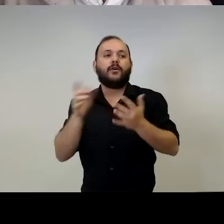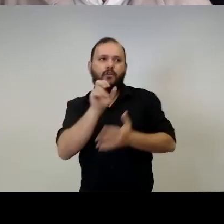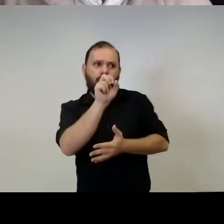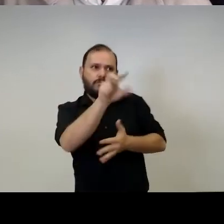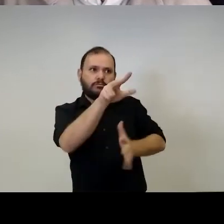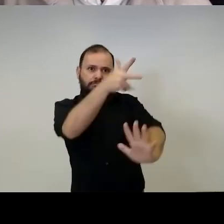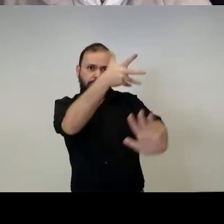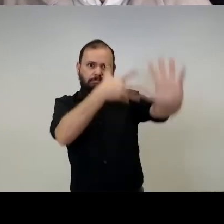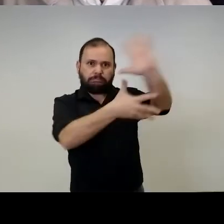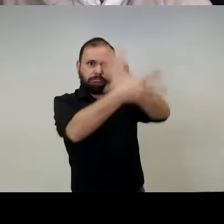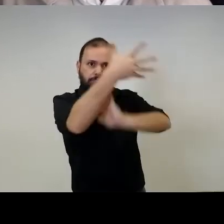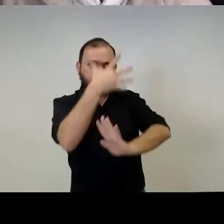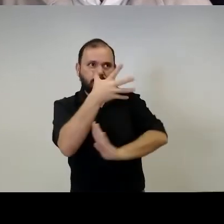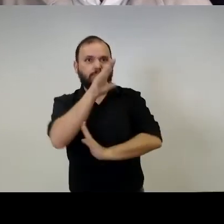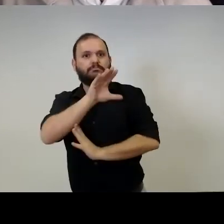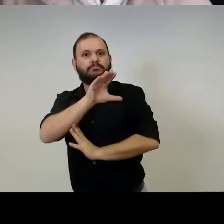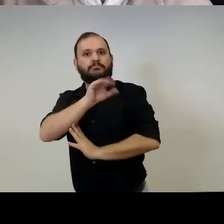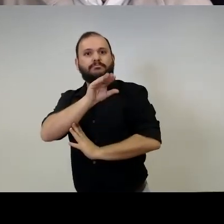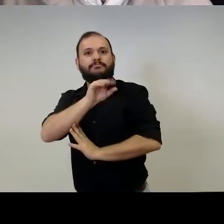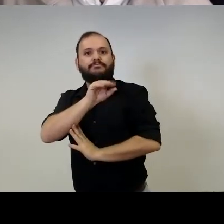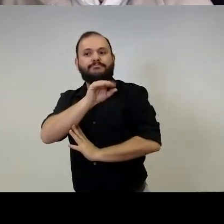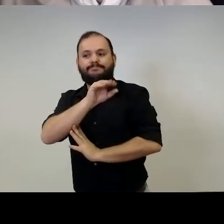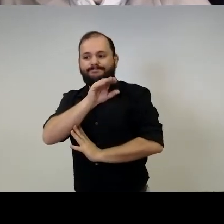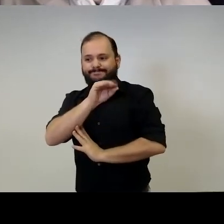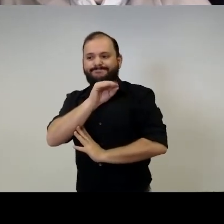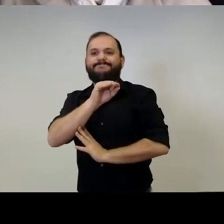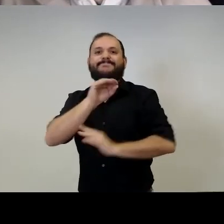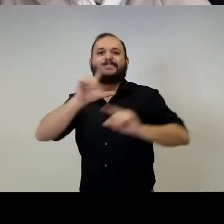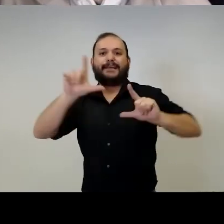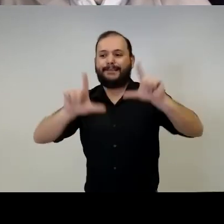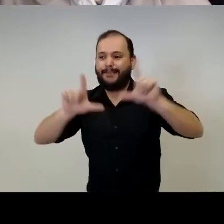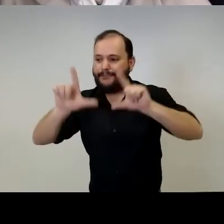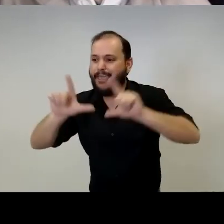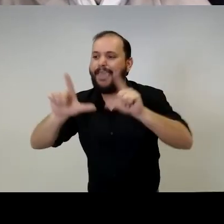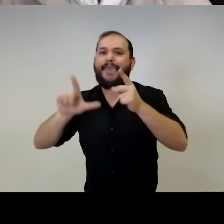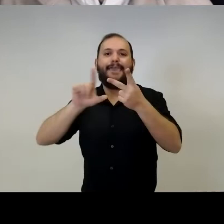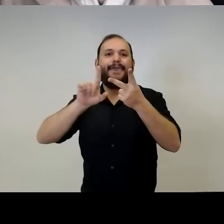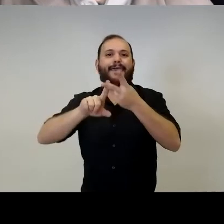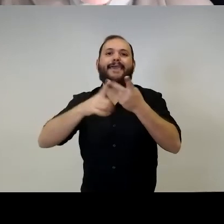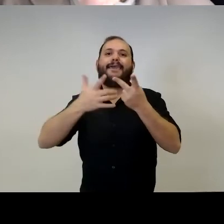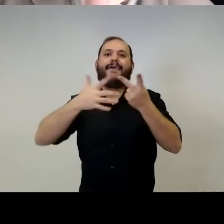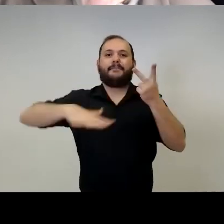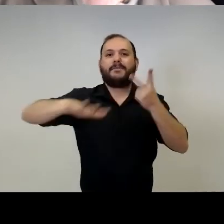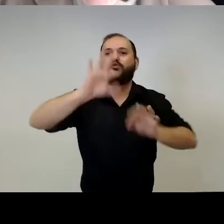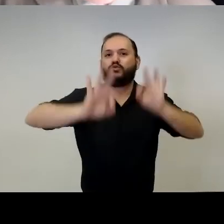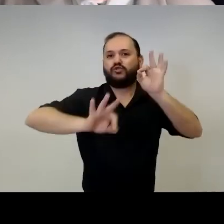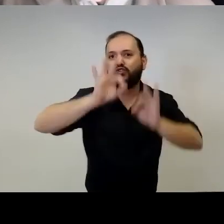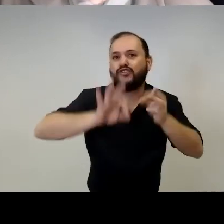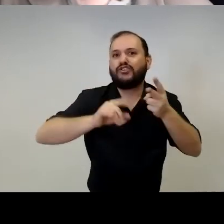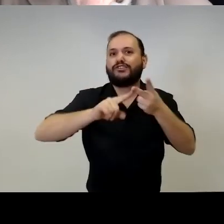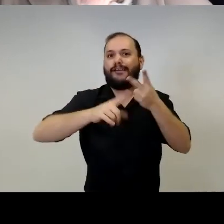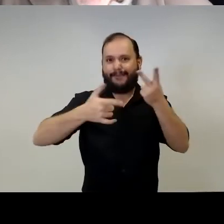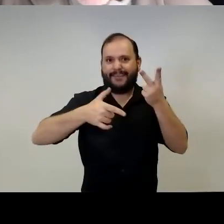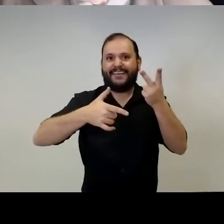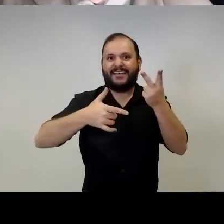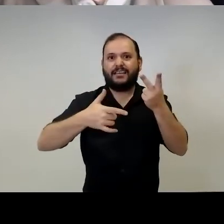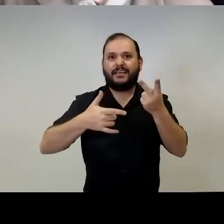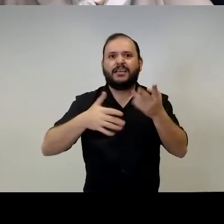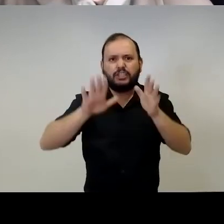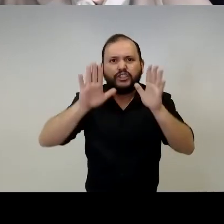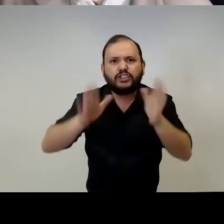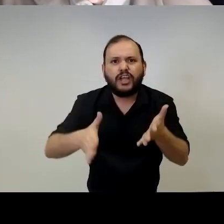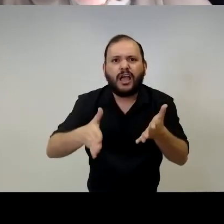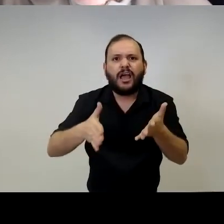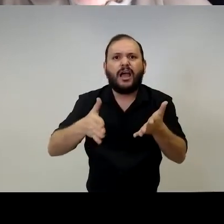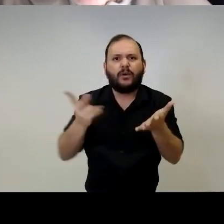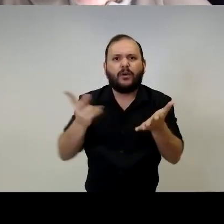work from a spoken language into a sign language. And if that happens, how often do you decide